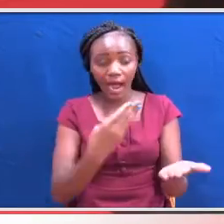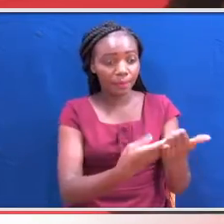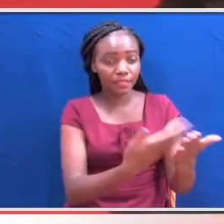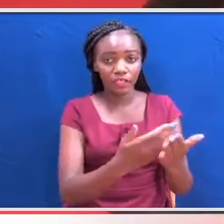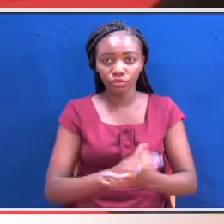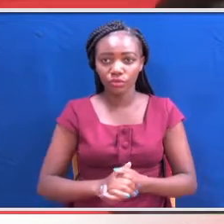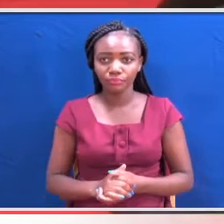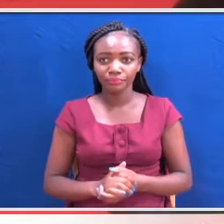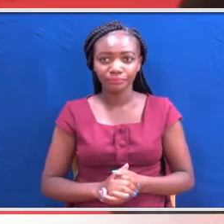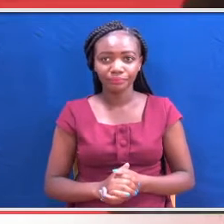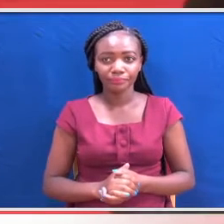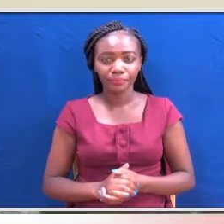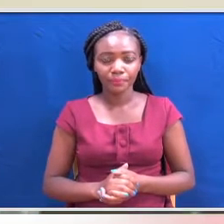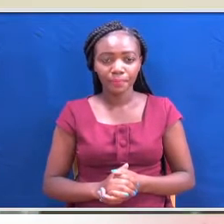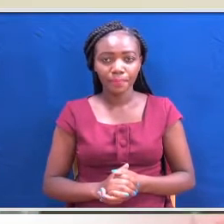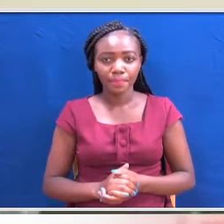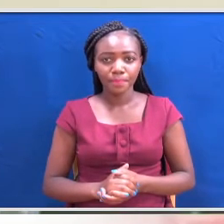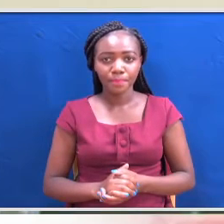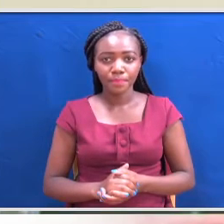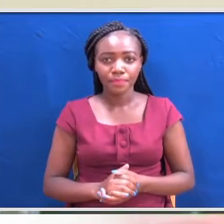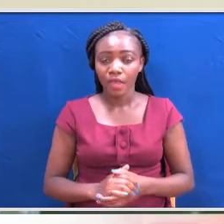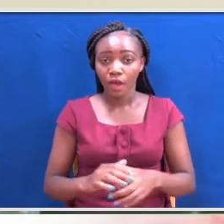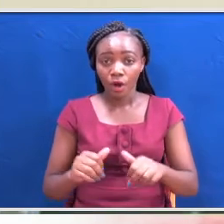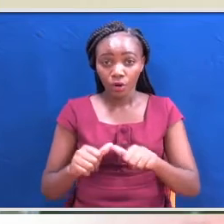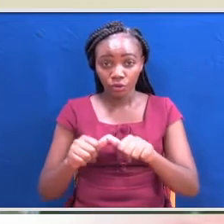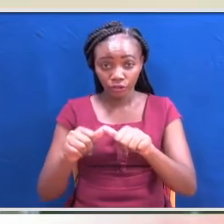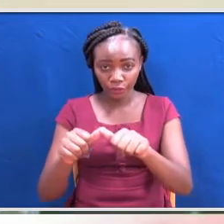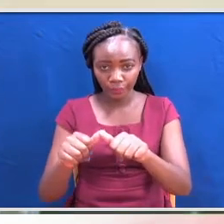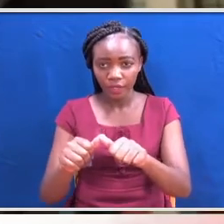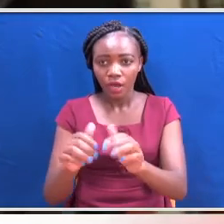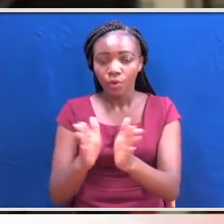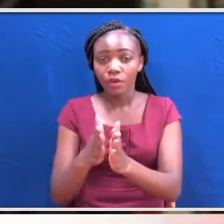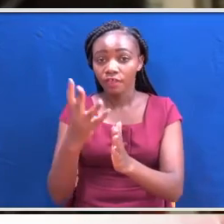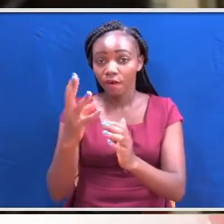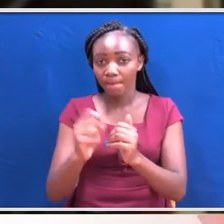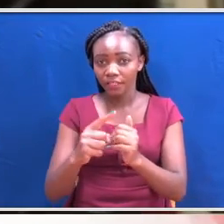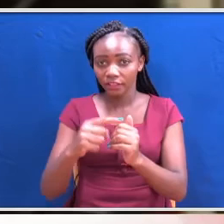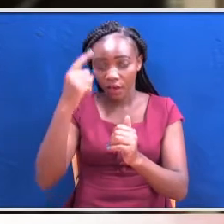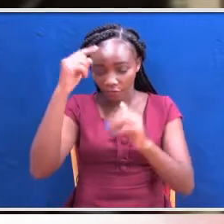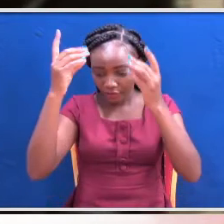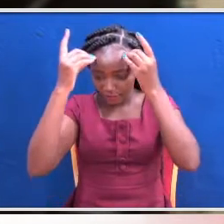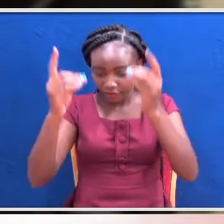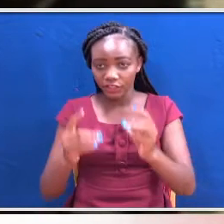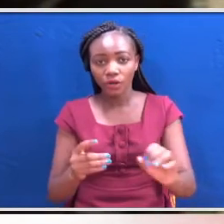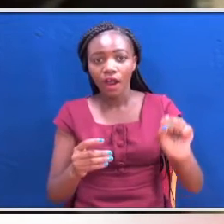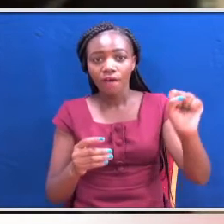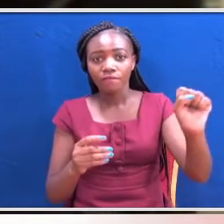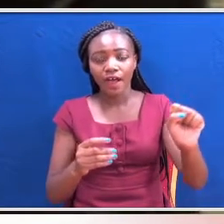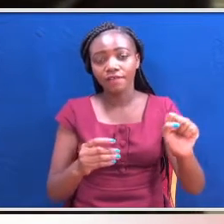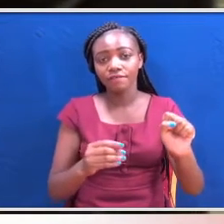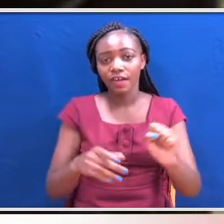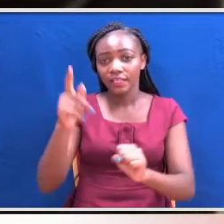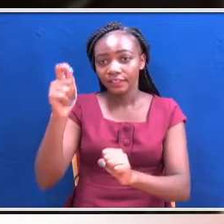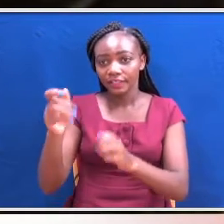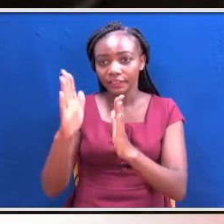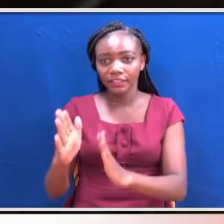briefly, and then we'll continue. Within 4 months of the decision, five Court of Appeal judges had torn his